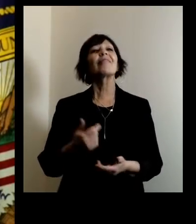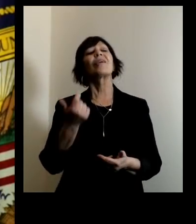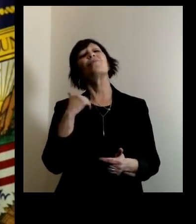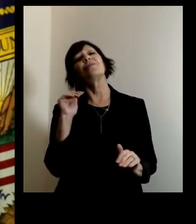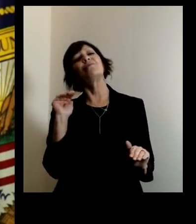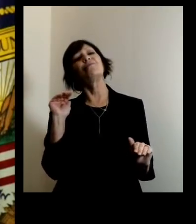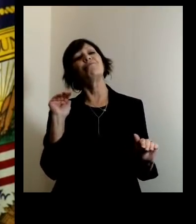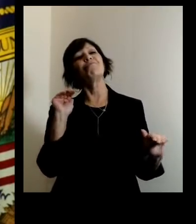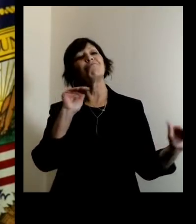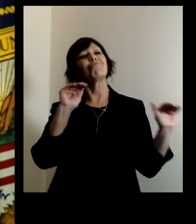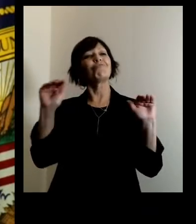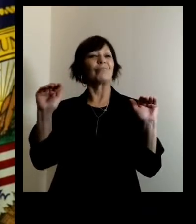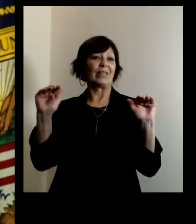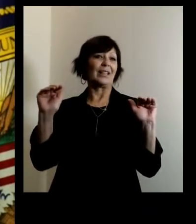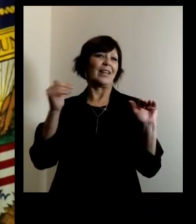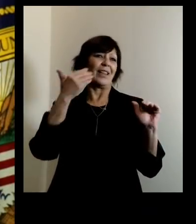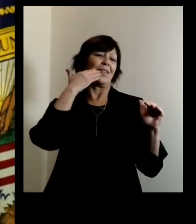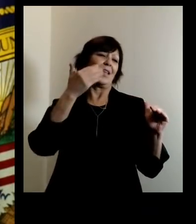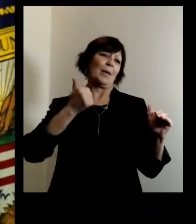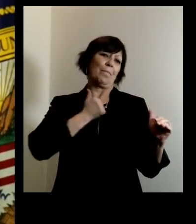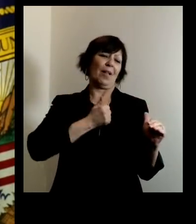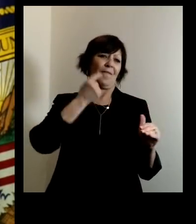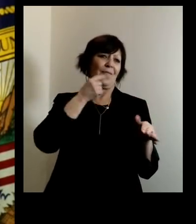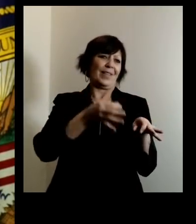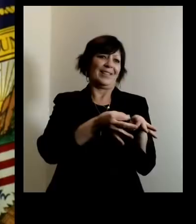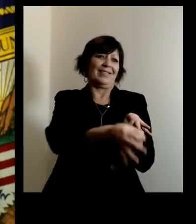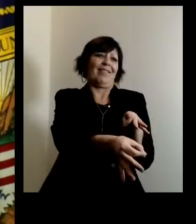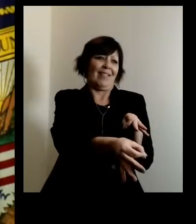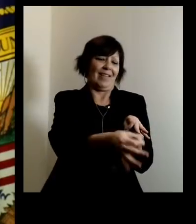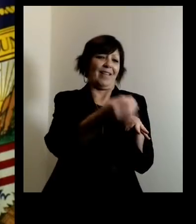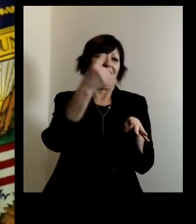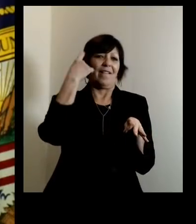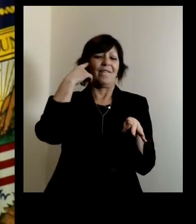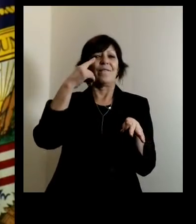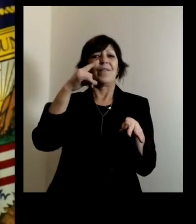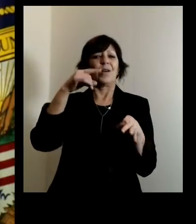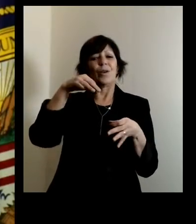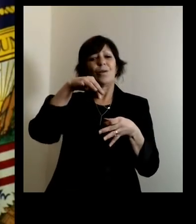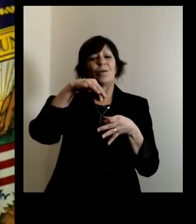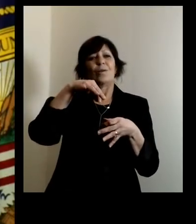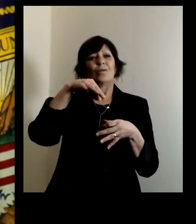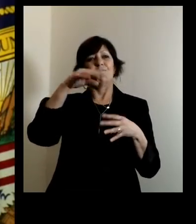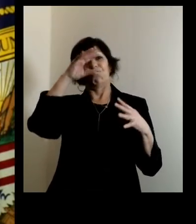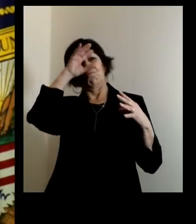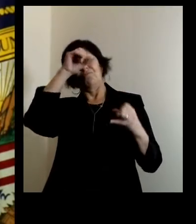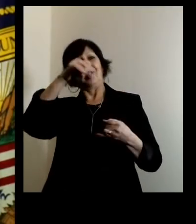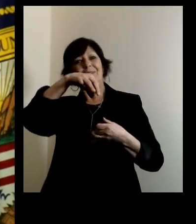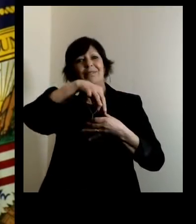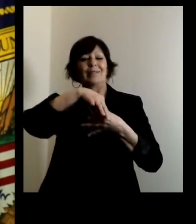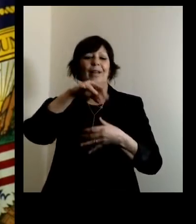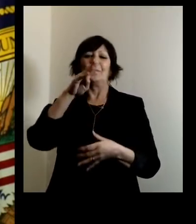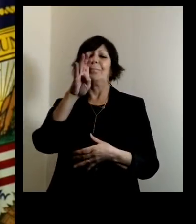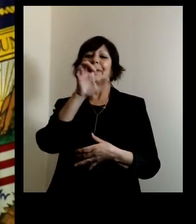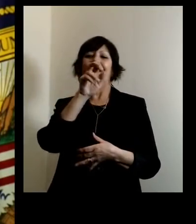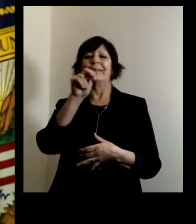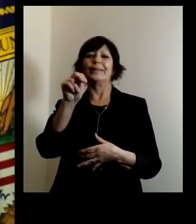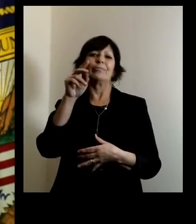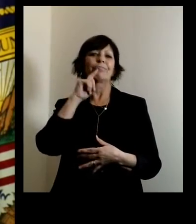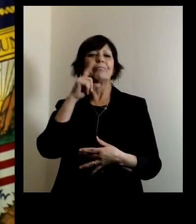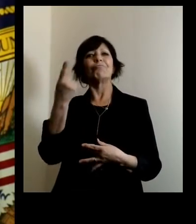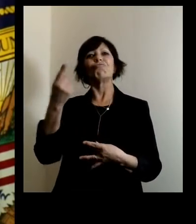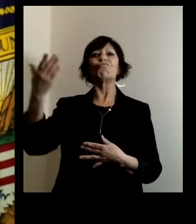remind everyone, a little delay. Apologize for that as President-elect Biden gave his holiday message to the community and the